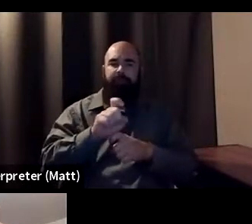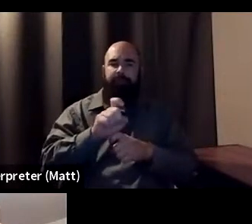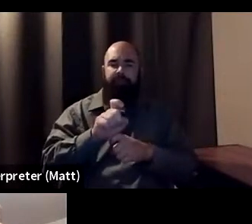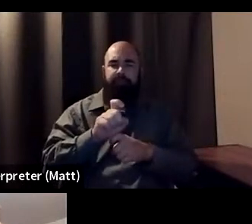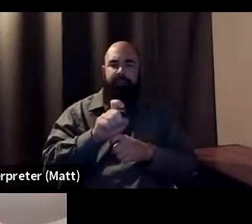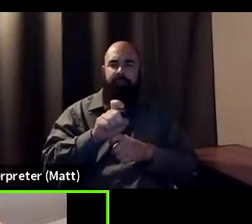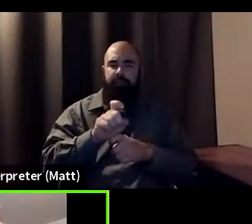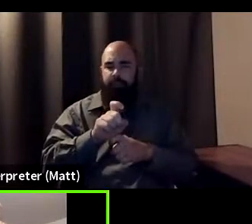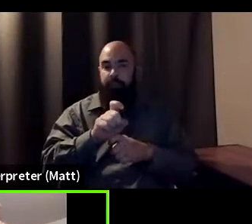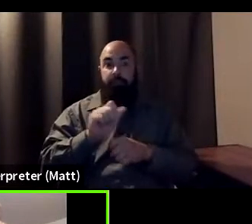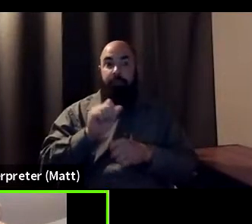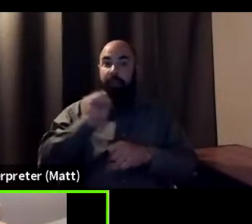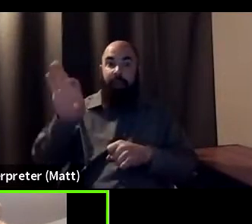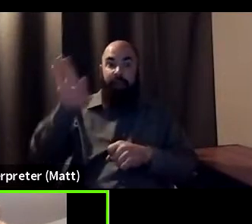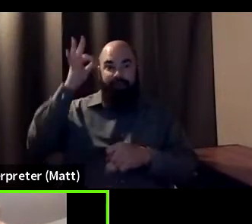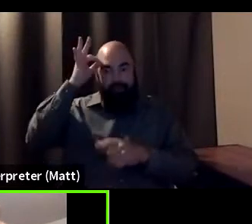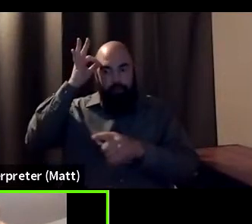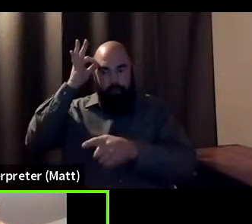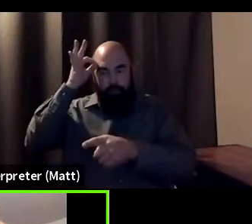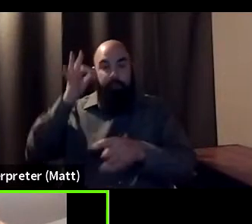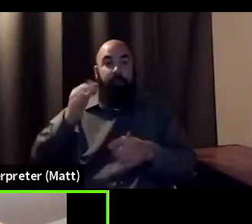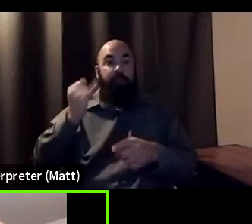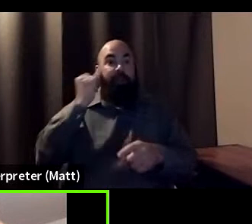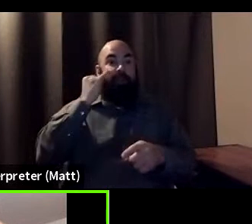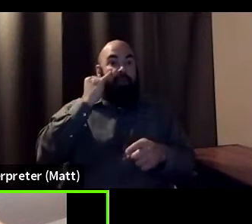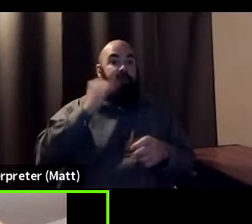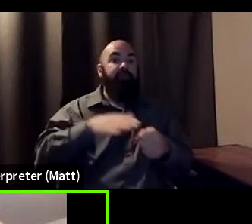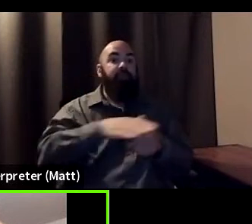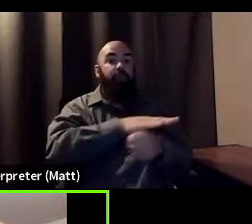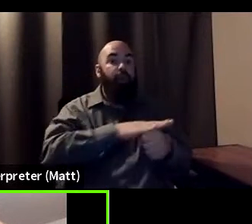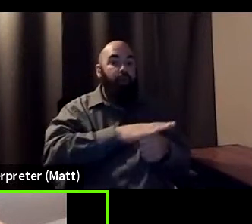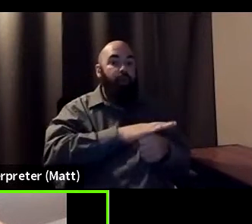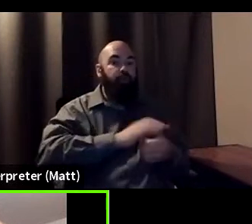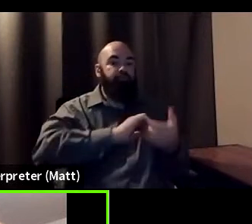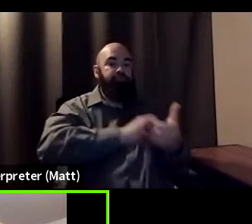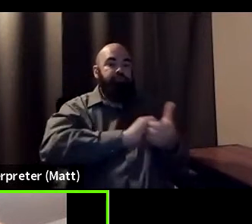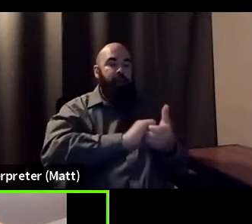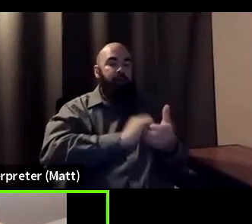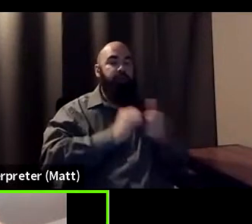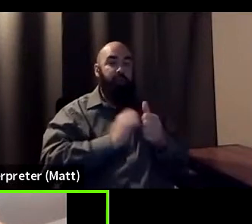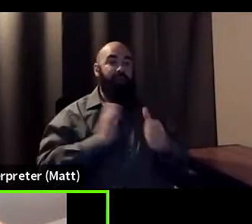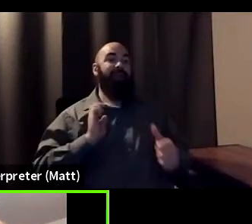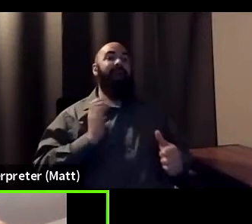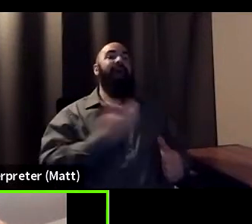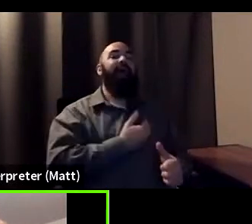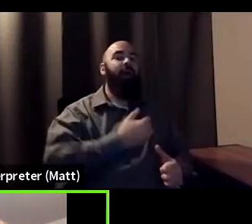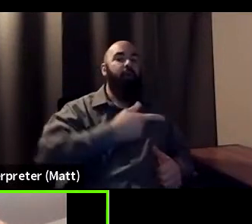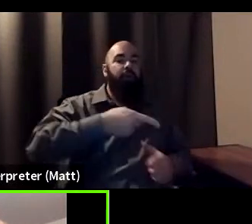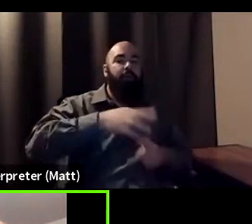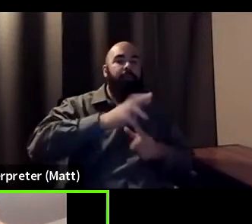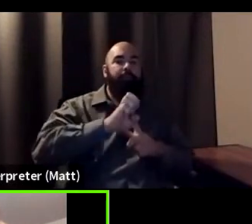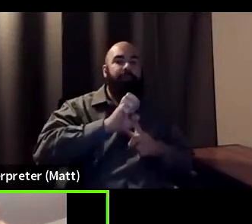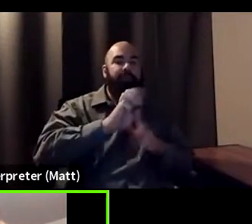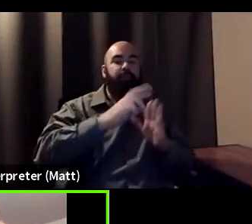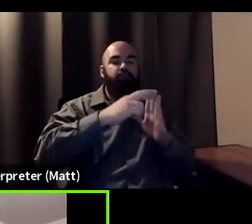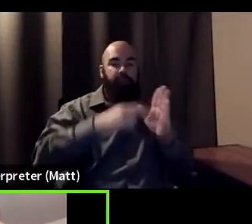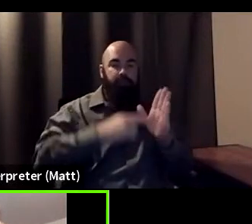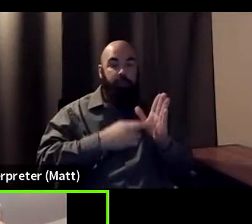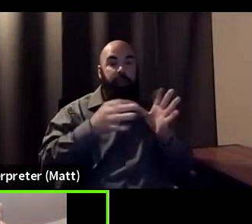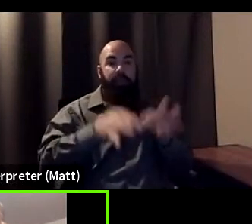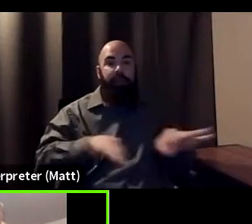vaccine? So our local pharmacy partners work with us through our pre-registration process, and that's really important to